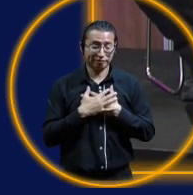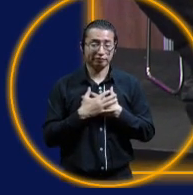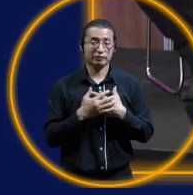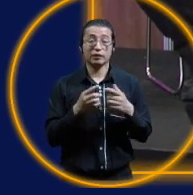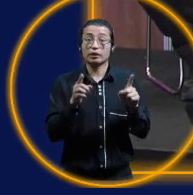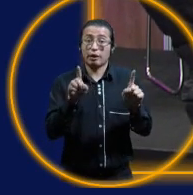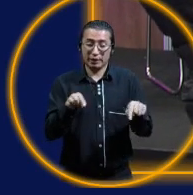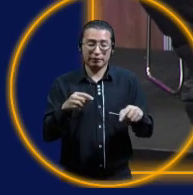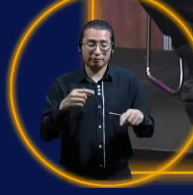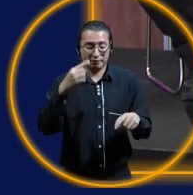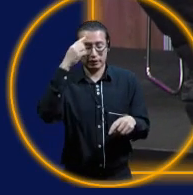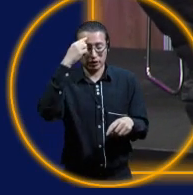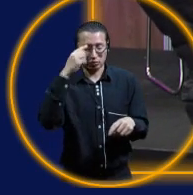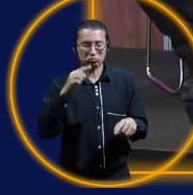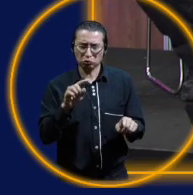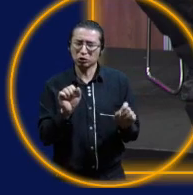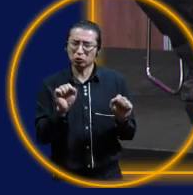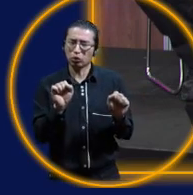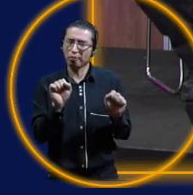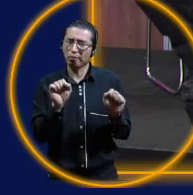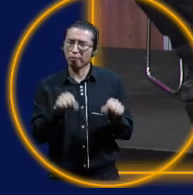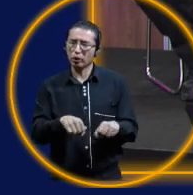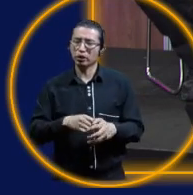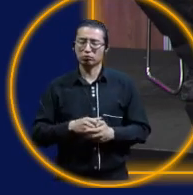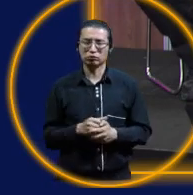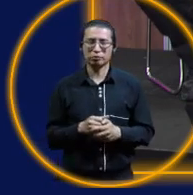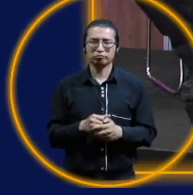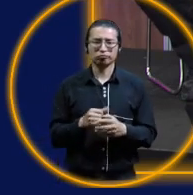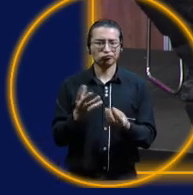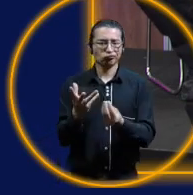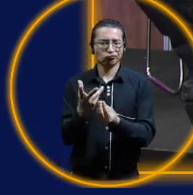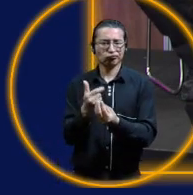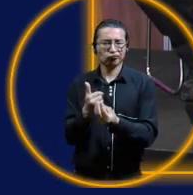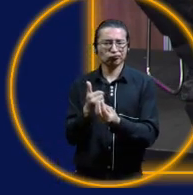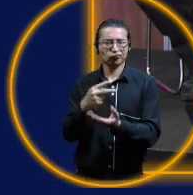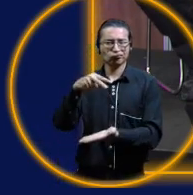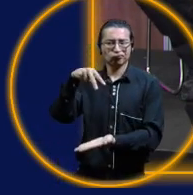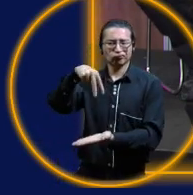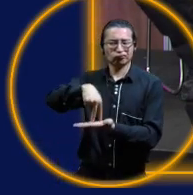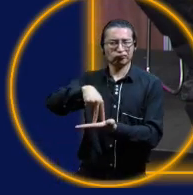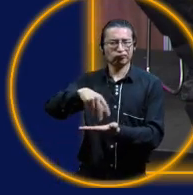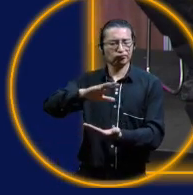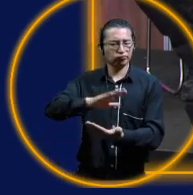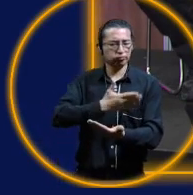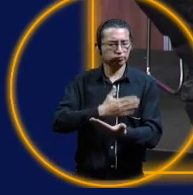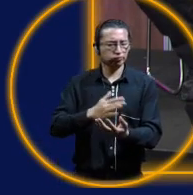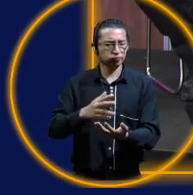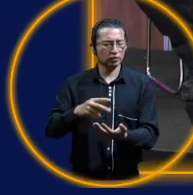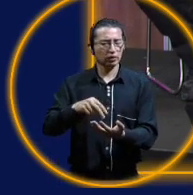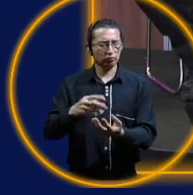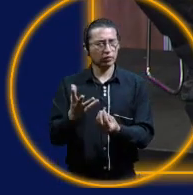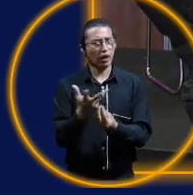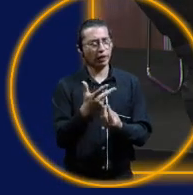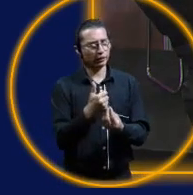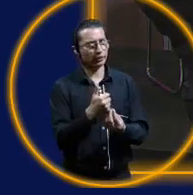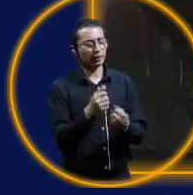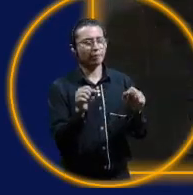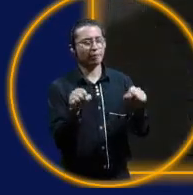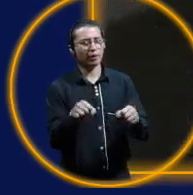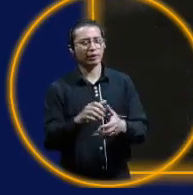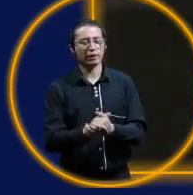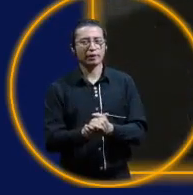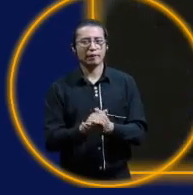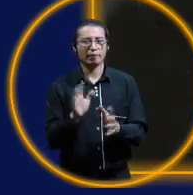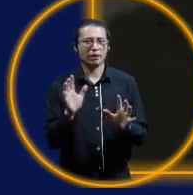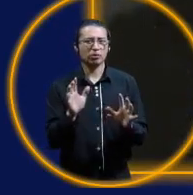be like a cool artist on social media without engaging like and being like a fan